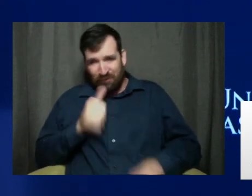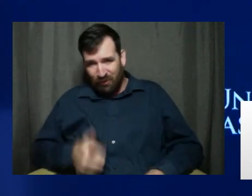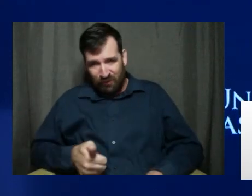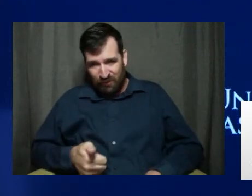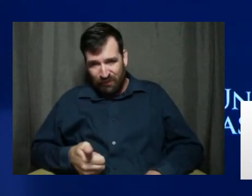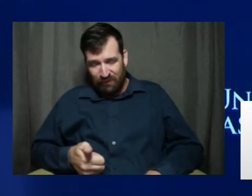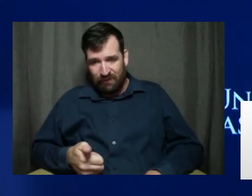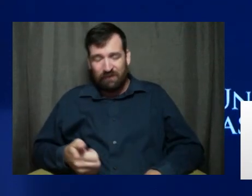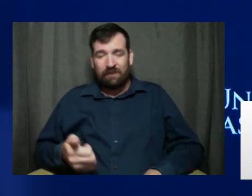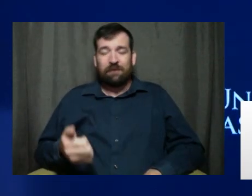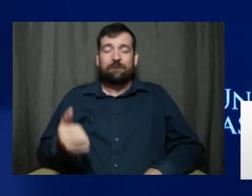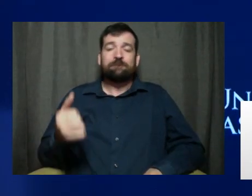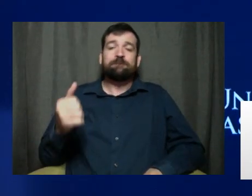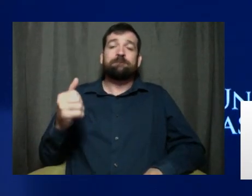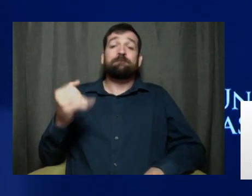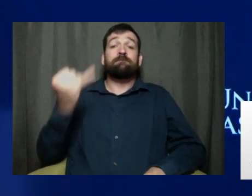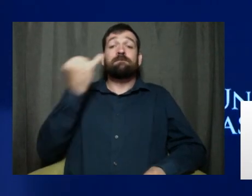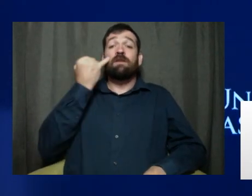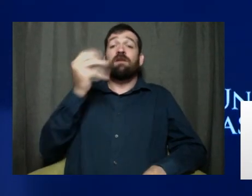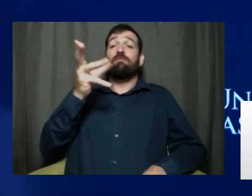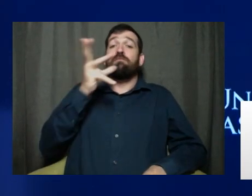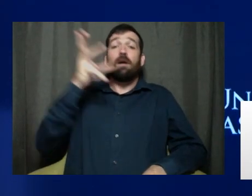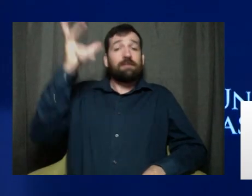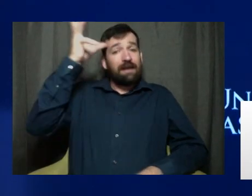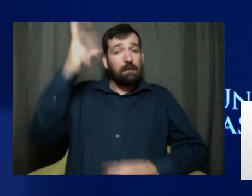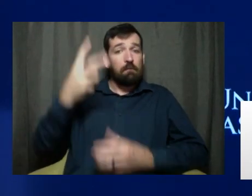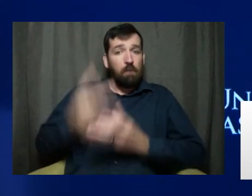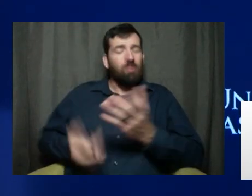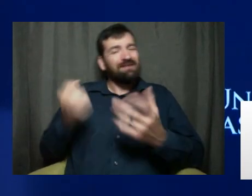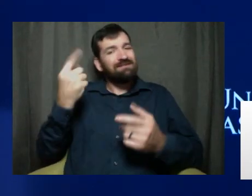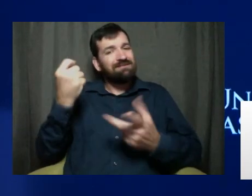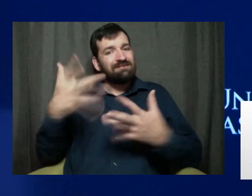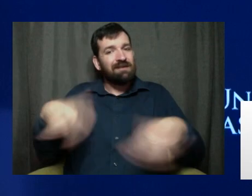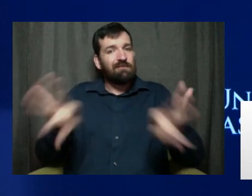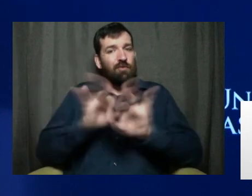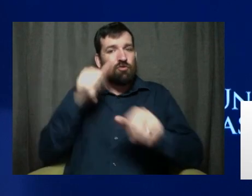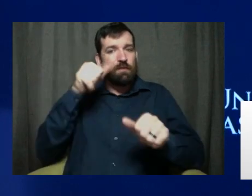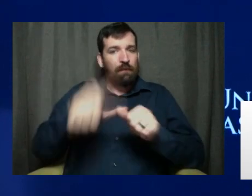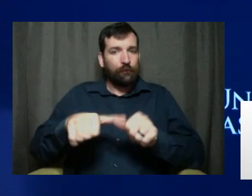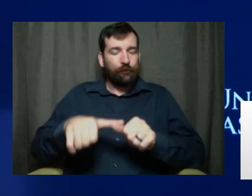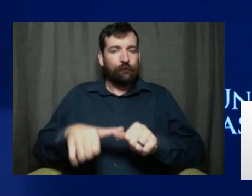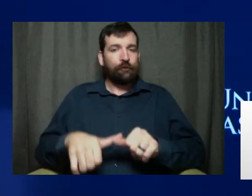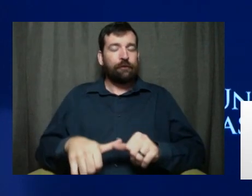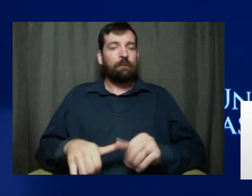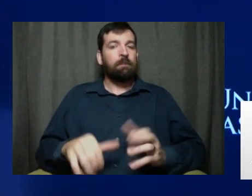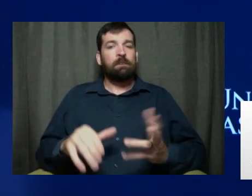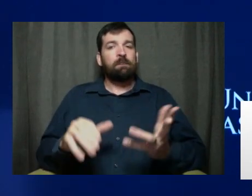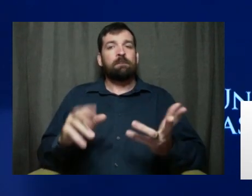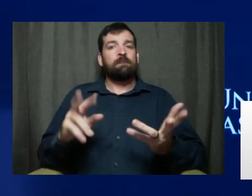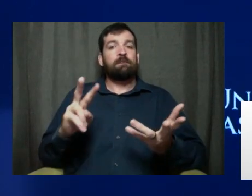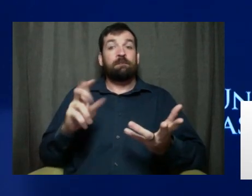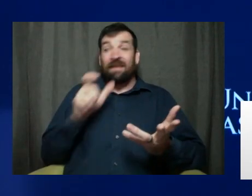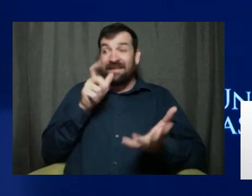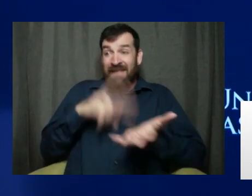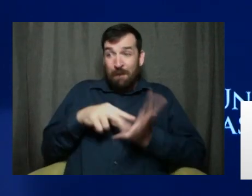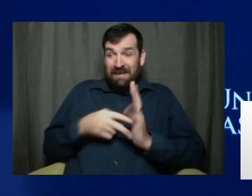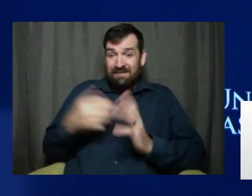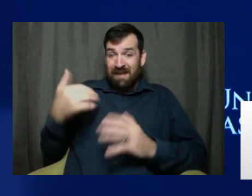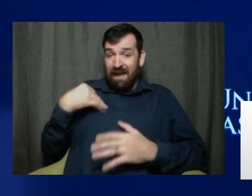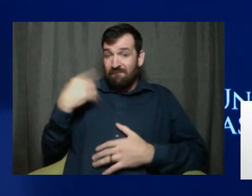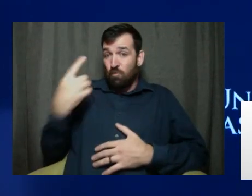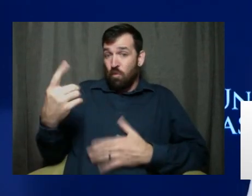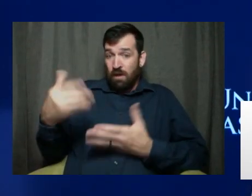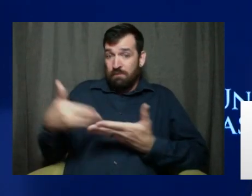so if mom and dad, and it's important to remember, that doesn't mean if you have one baby who does have